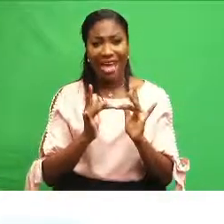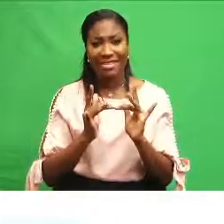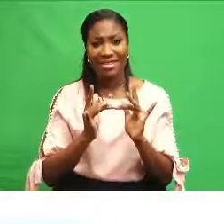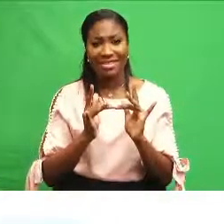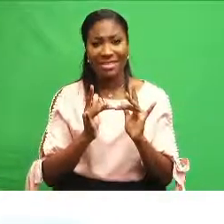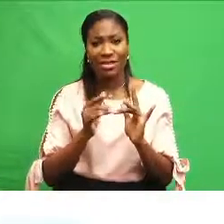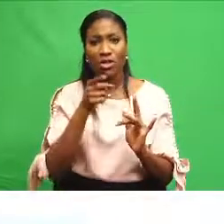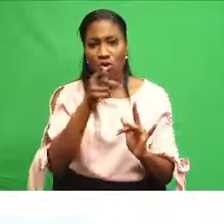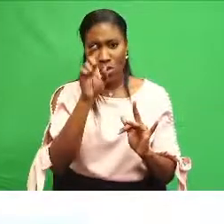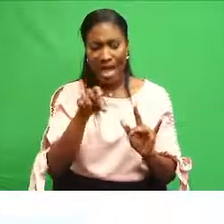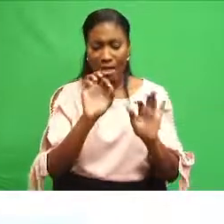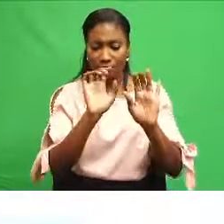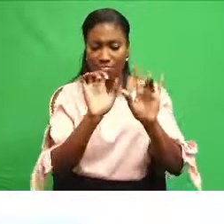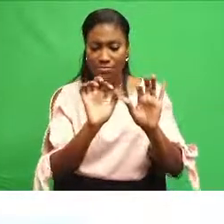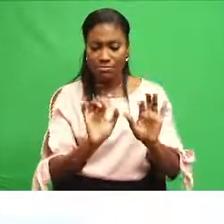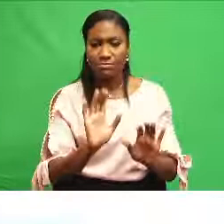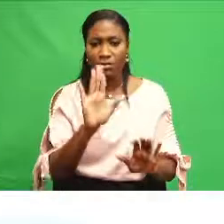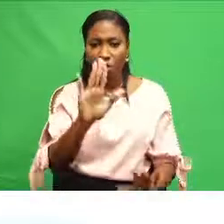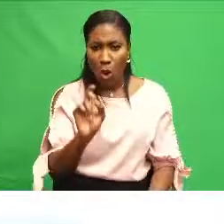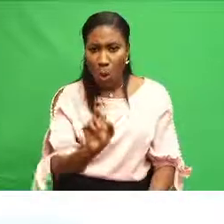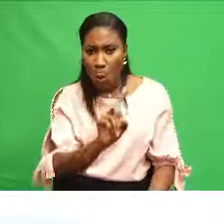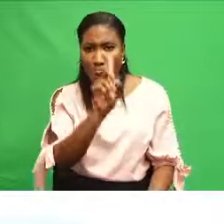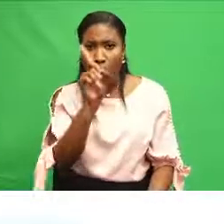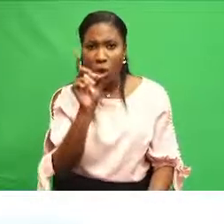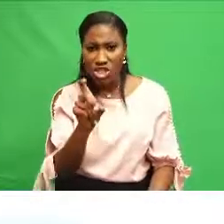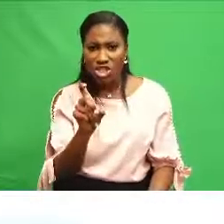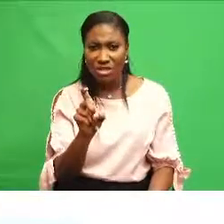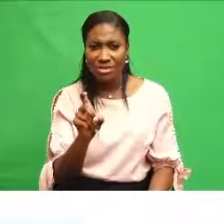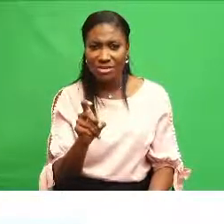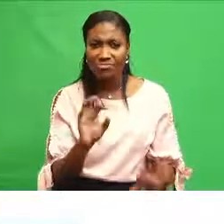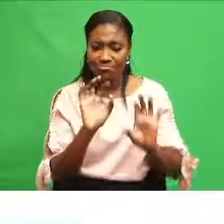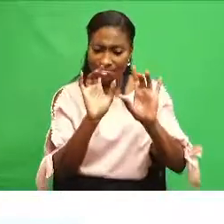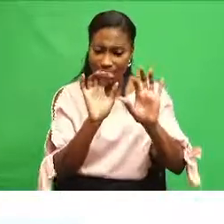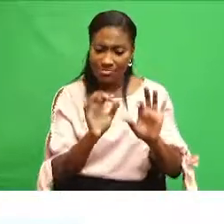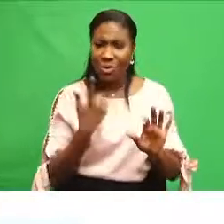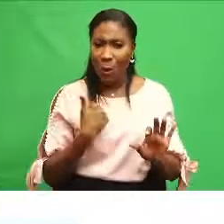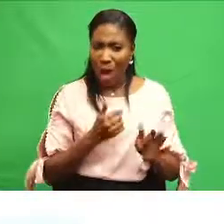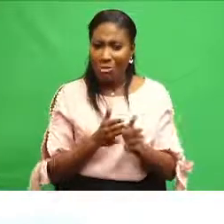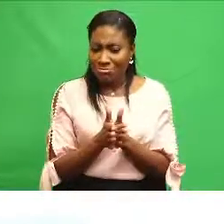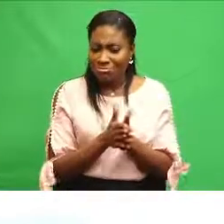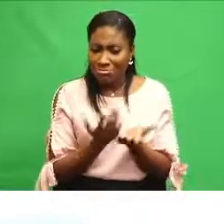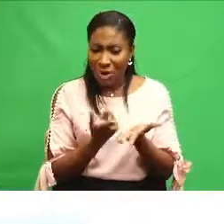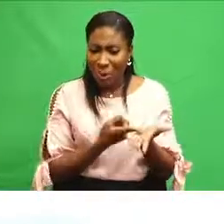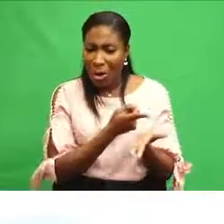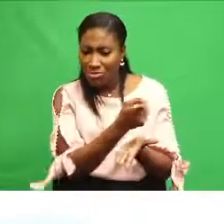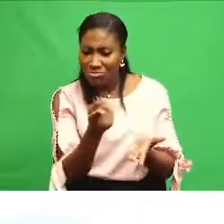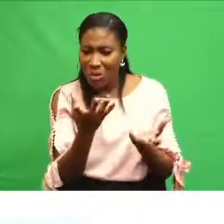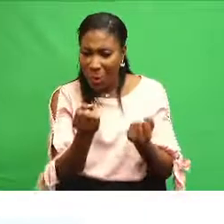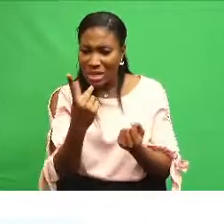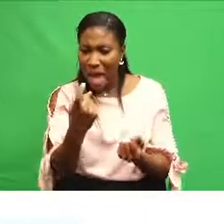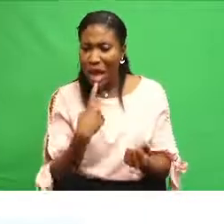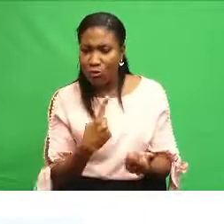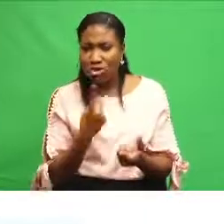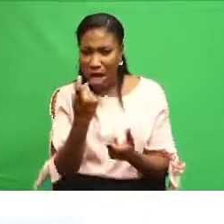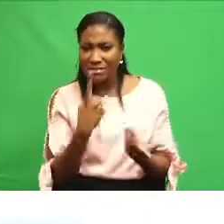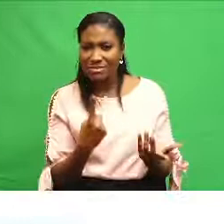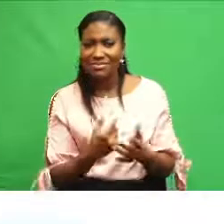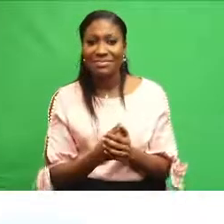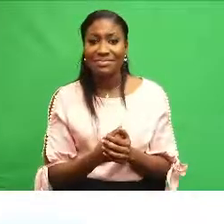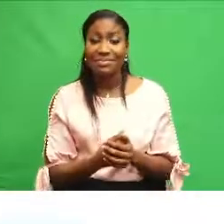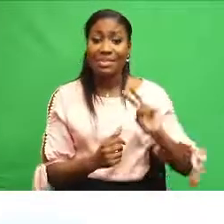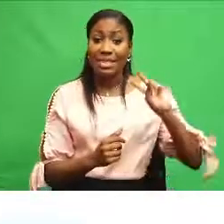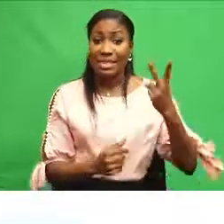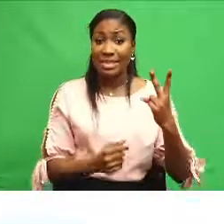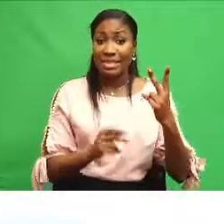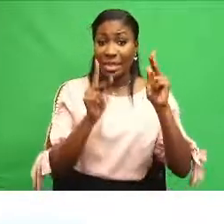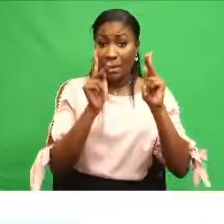those questions. We are looking forward to hearing what you have to say. Our next presenter is Dr.